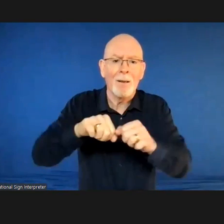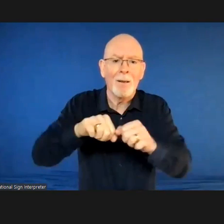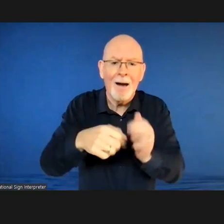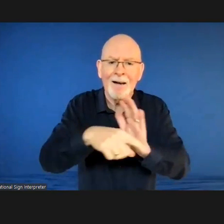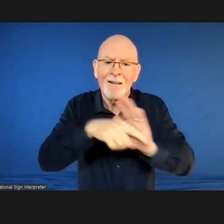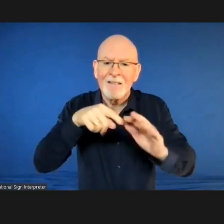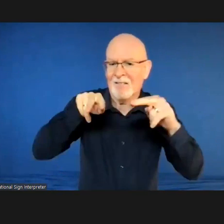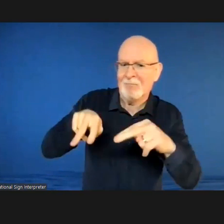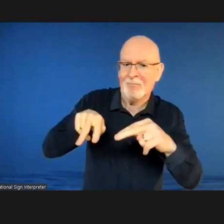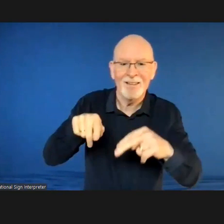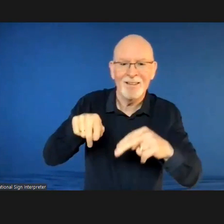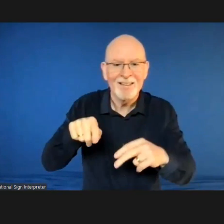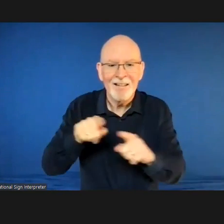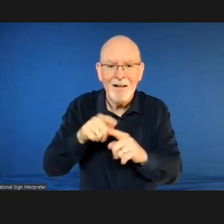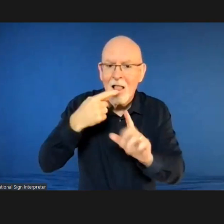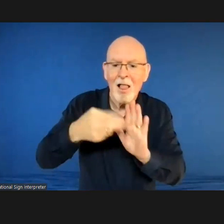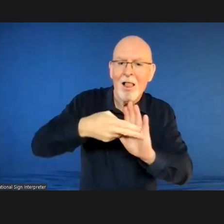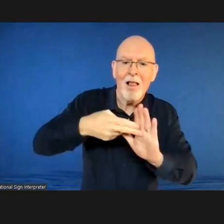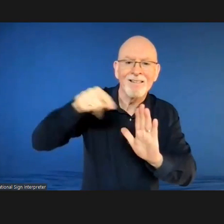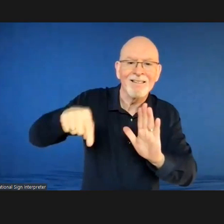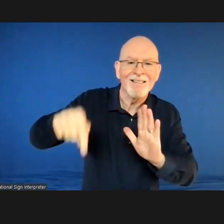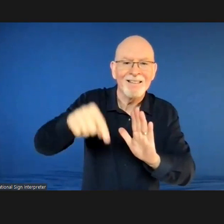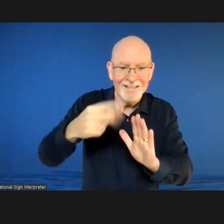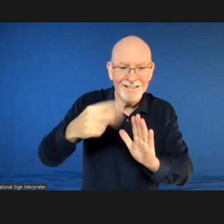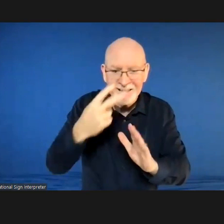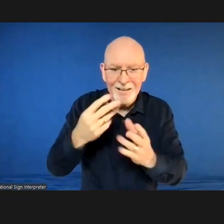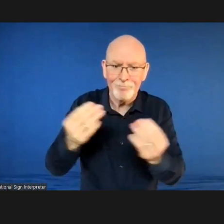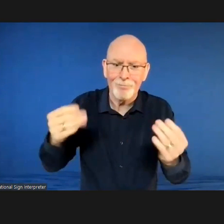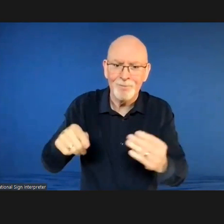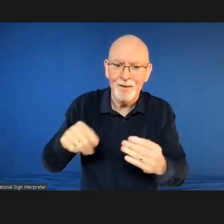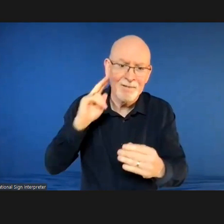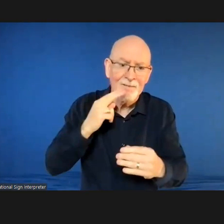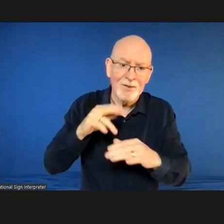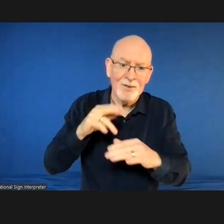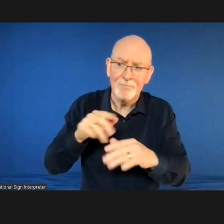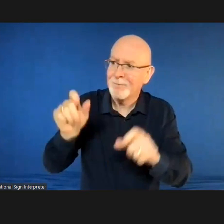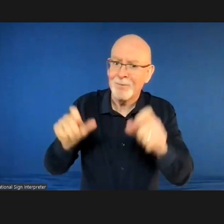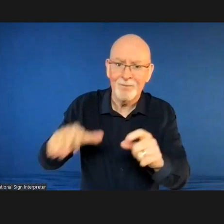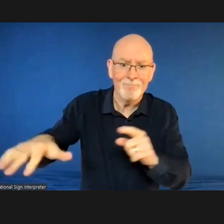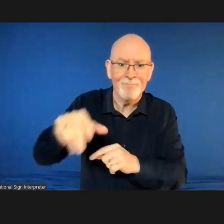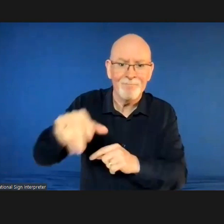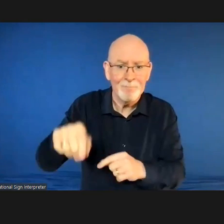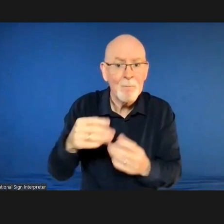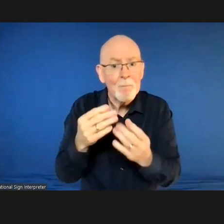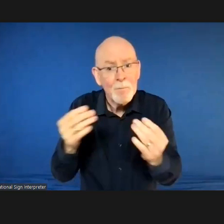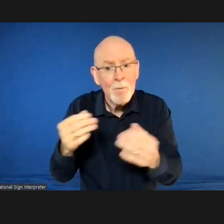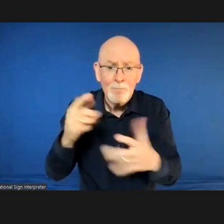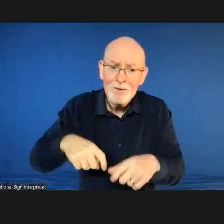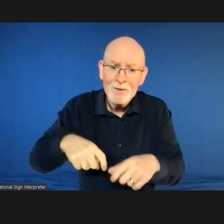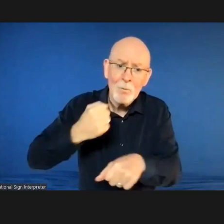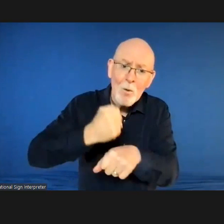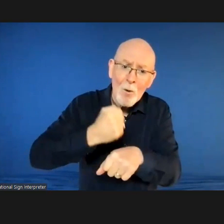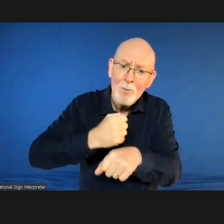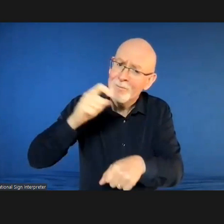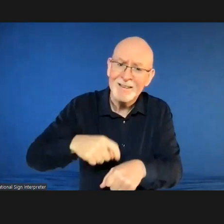see deaf people from a very positive perception. It will see parents doing everything they can to ensure that their deaf children excel in their